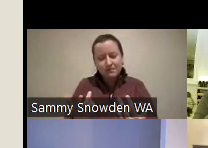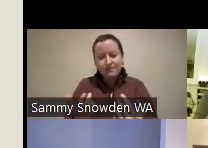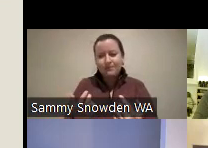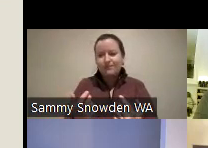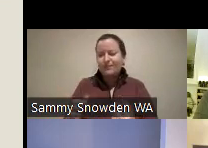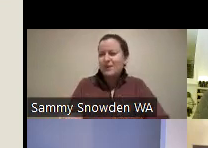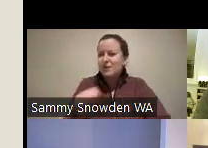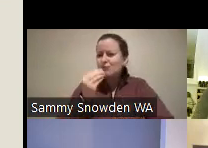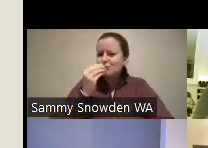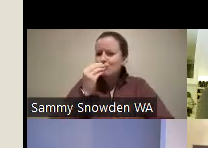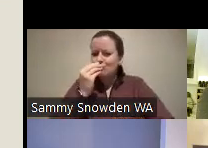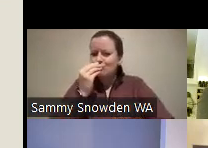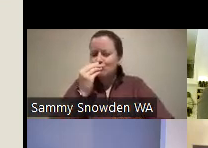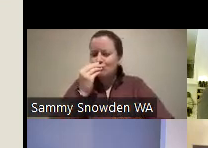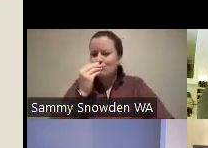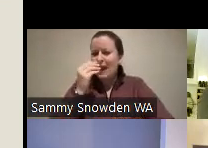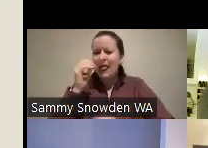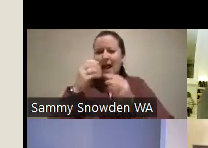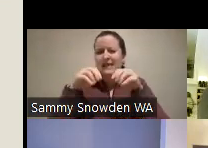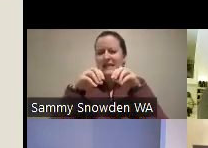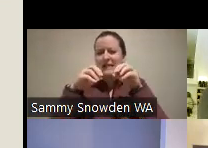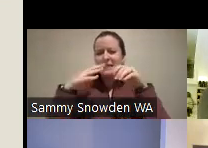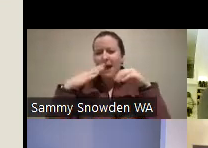undertones. It's really actually quite beautiful.